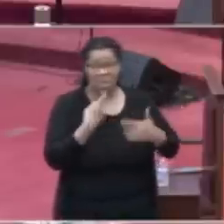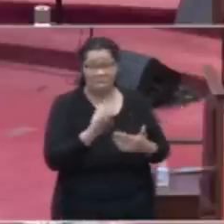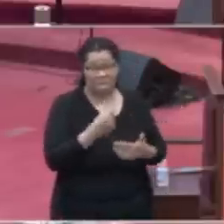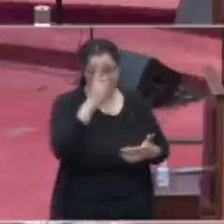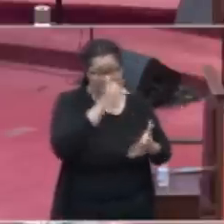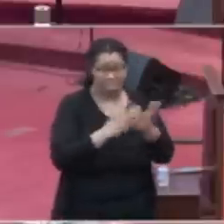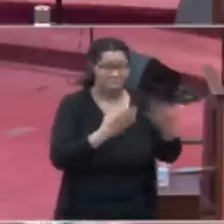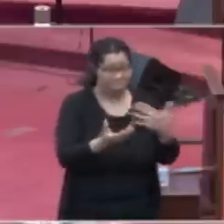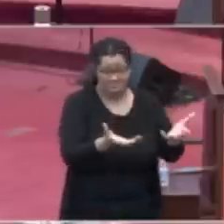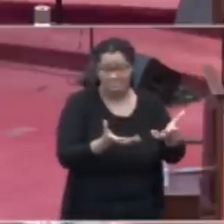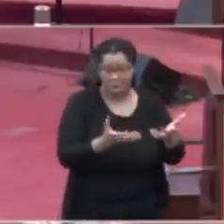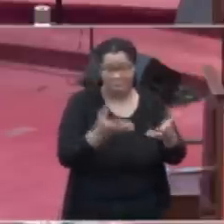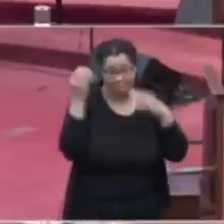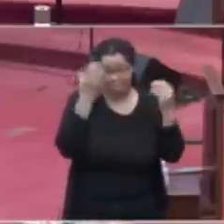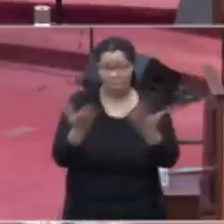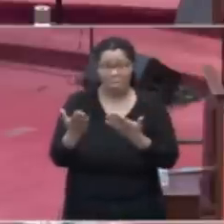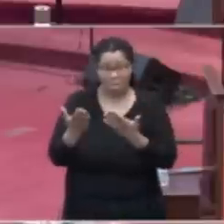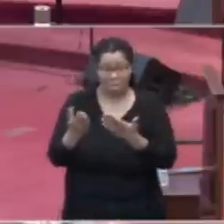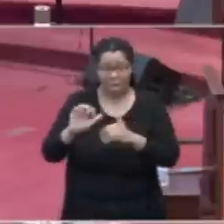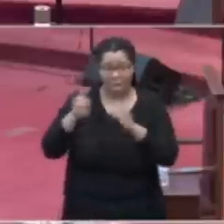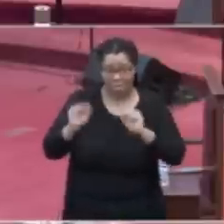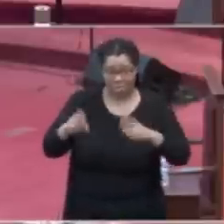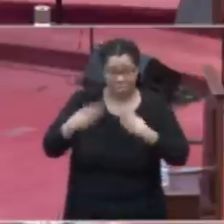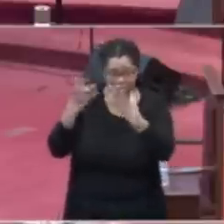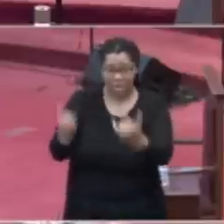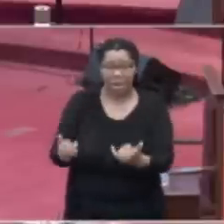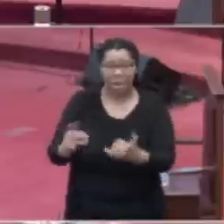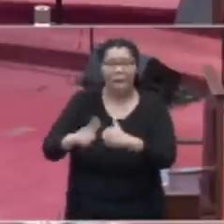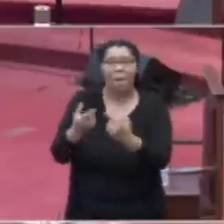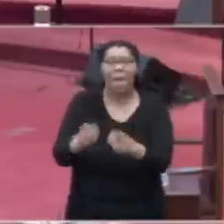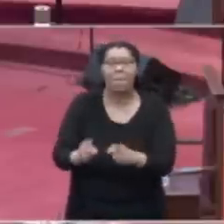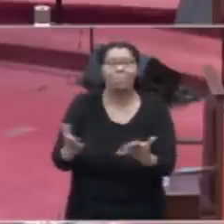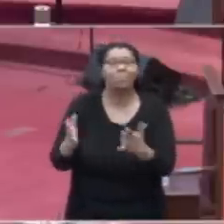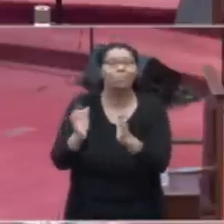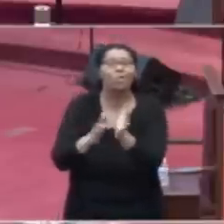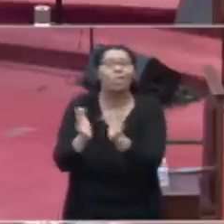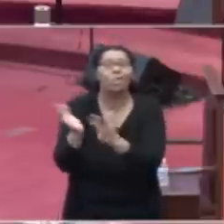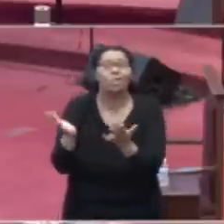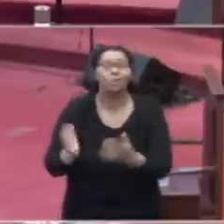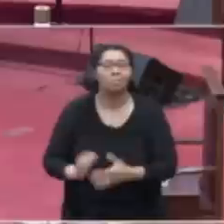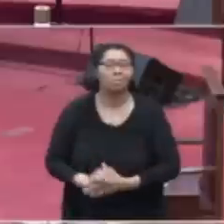whatever you want to believe. But let me tell you how I got where I've got. Jesus.